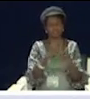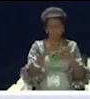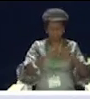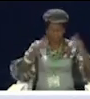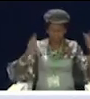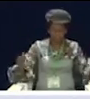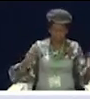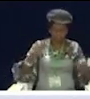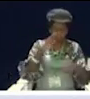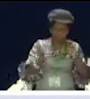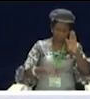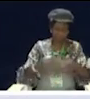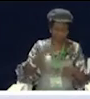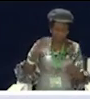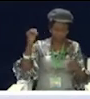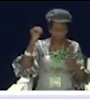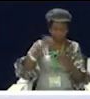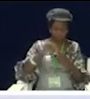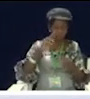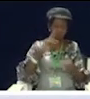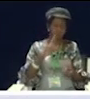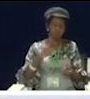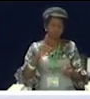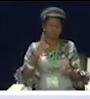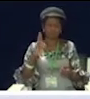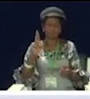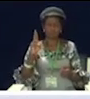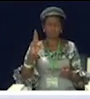step towards her.